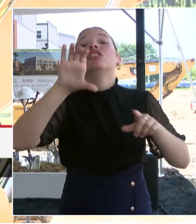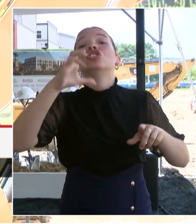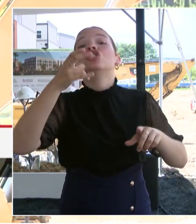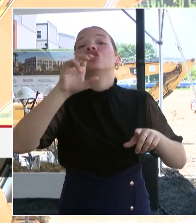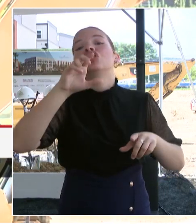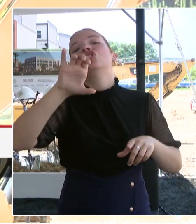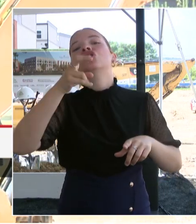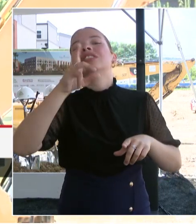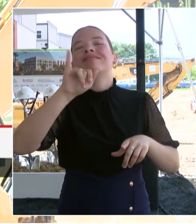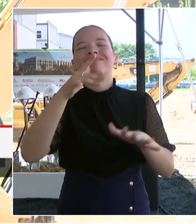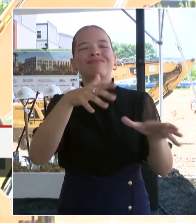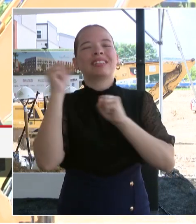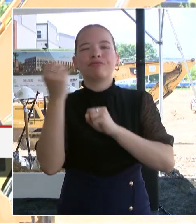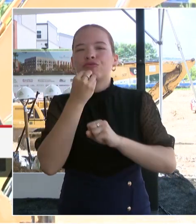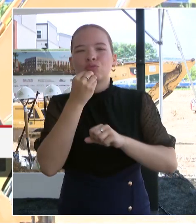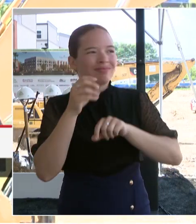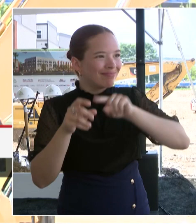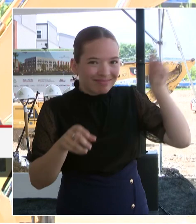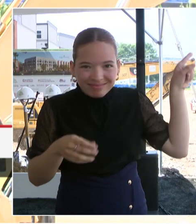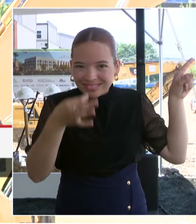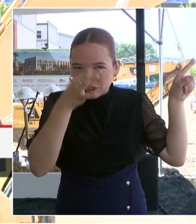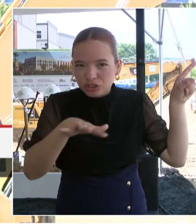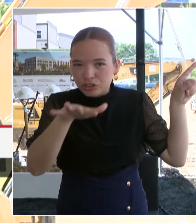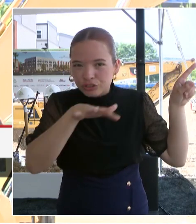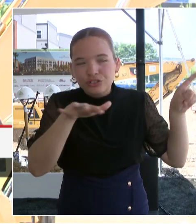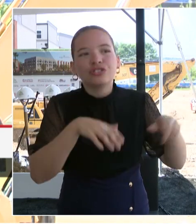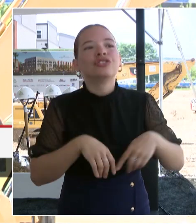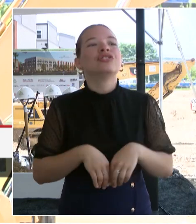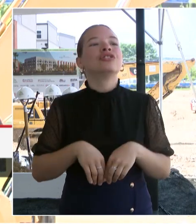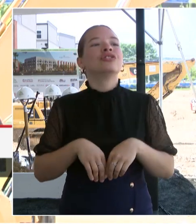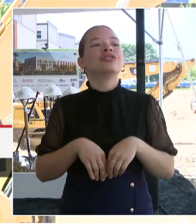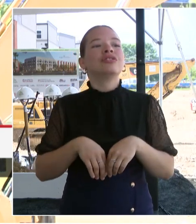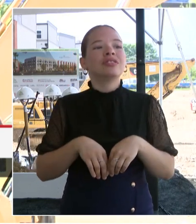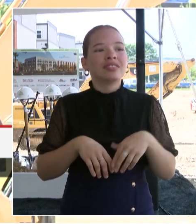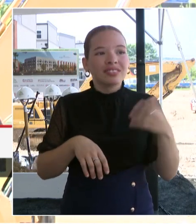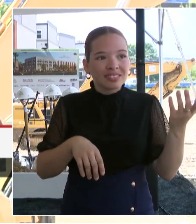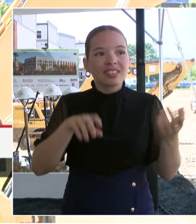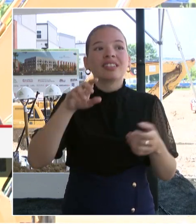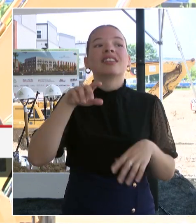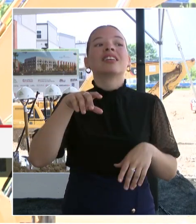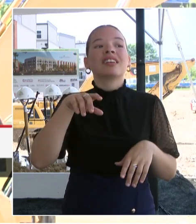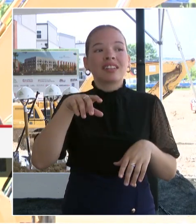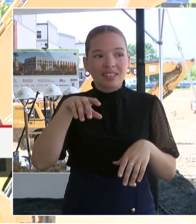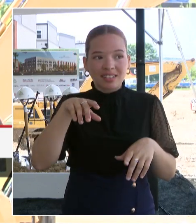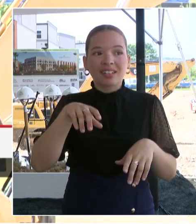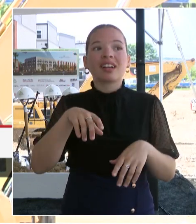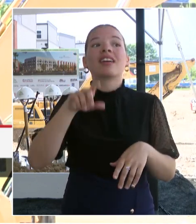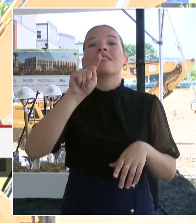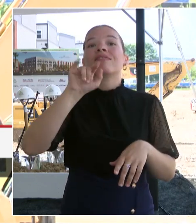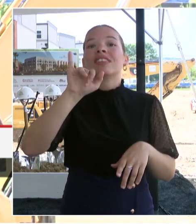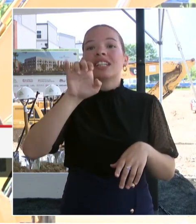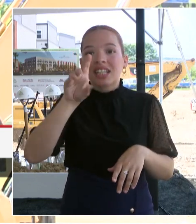this intersection, transforming the fields and playgrounds here at LaSalle,